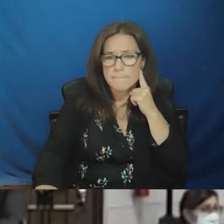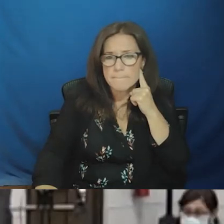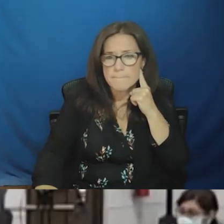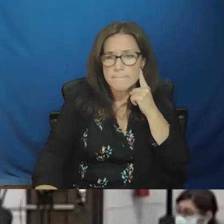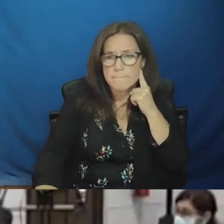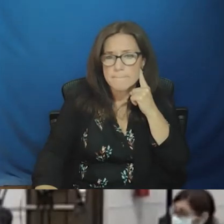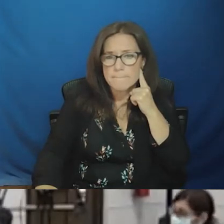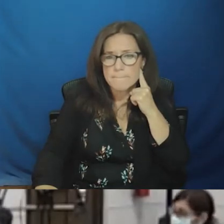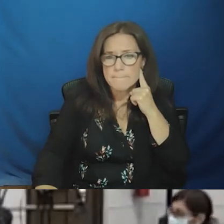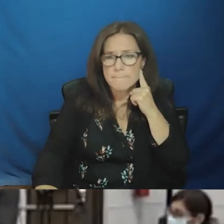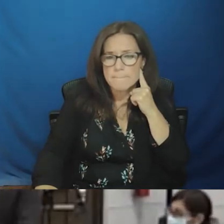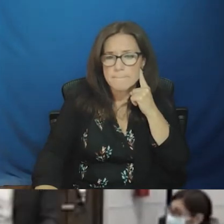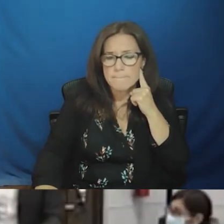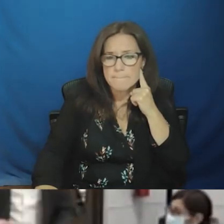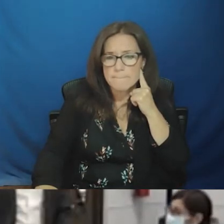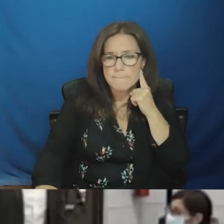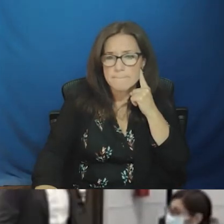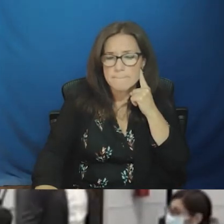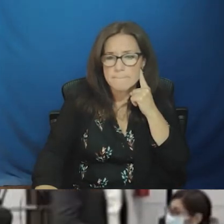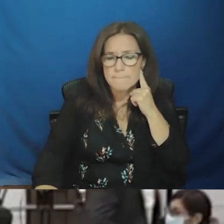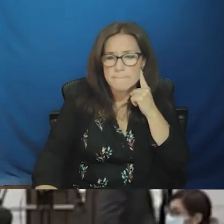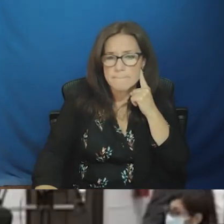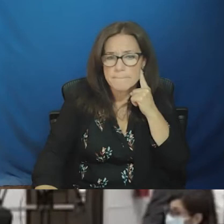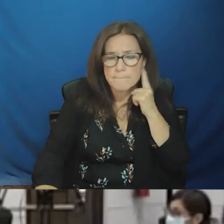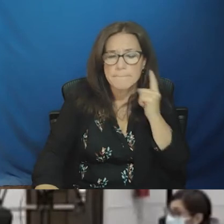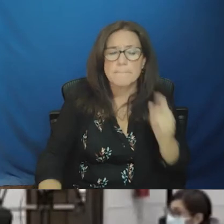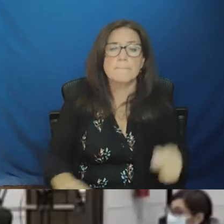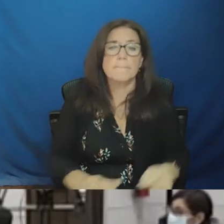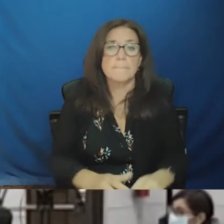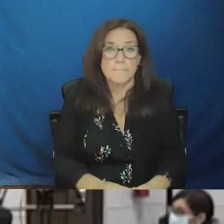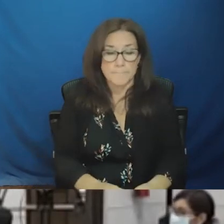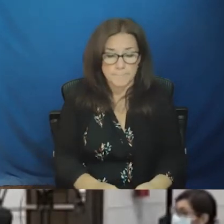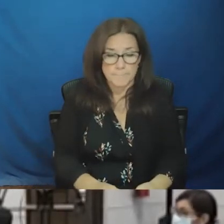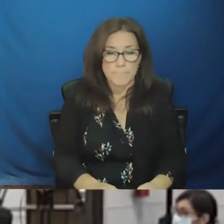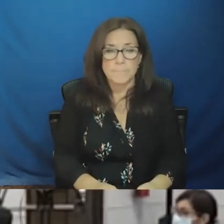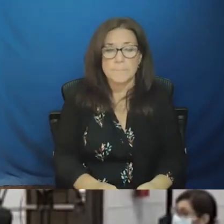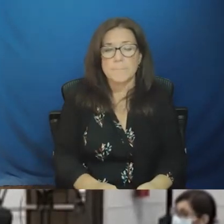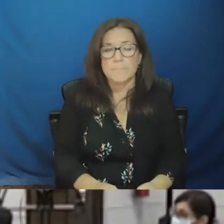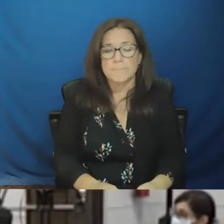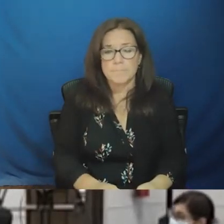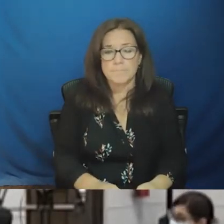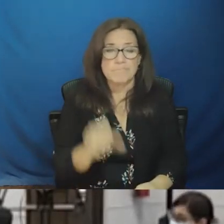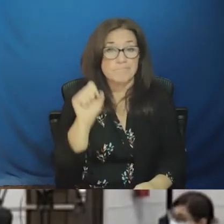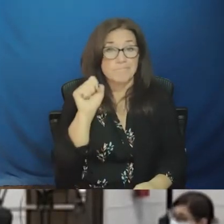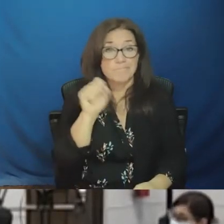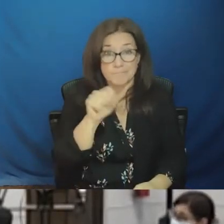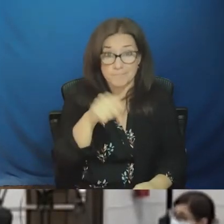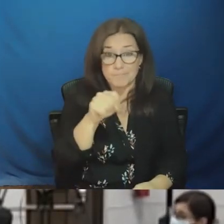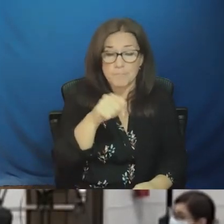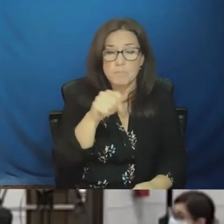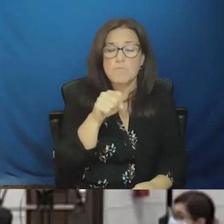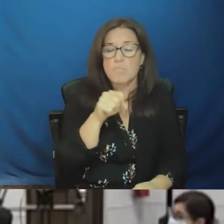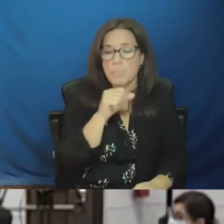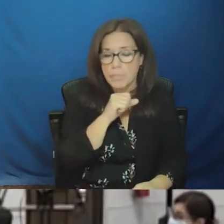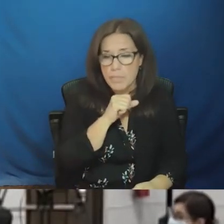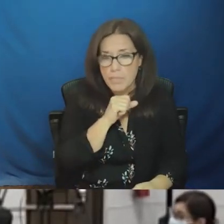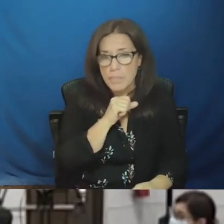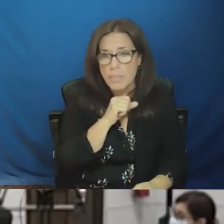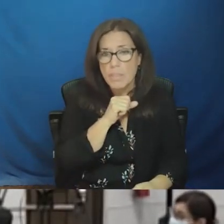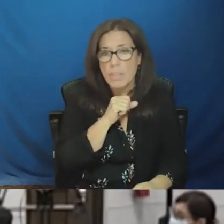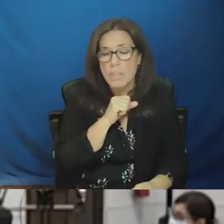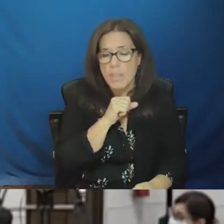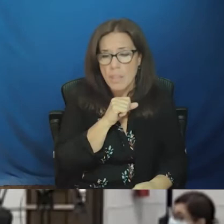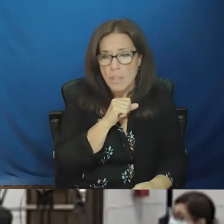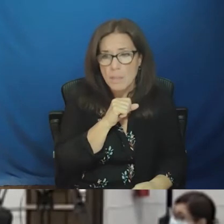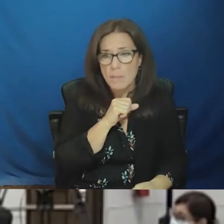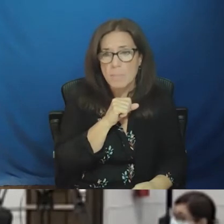No, it's not. Okay. Anyway, I mean, absolutely yes. And you know,